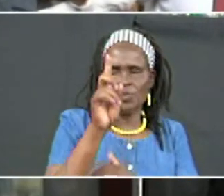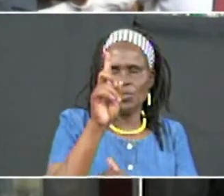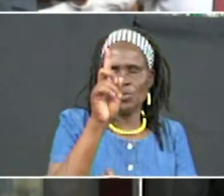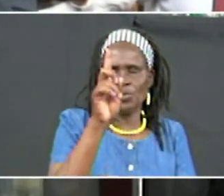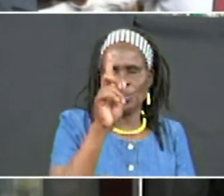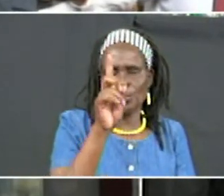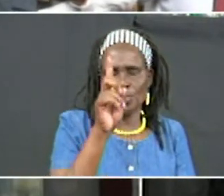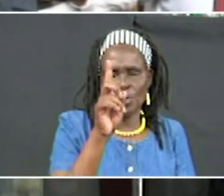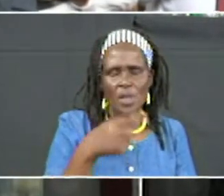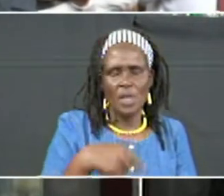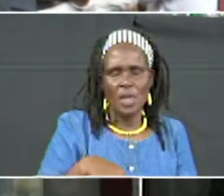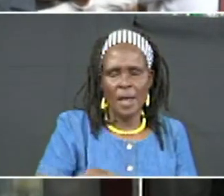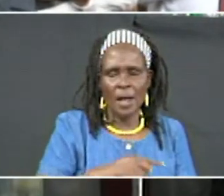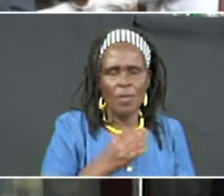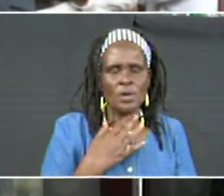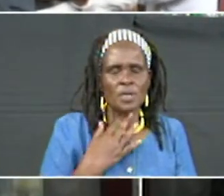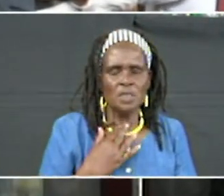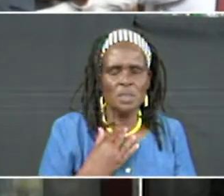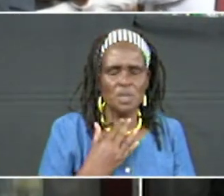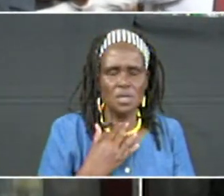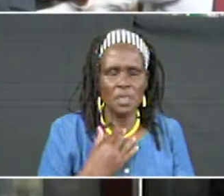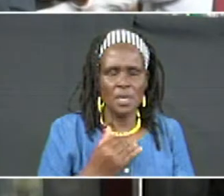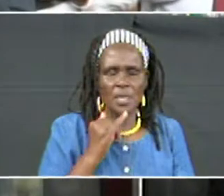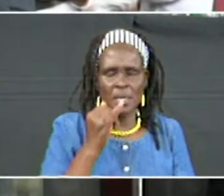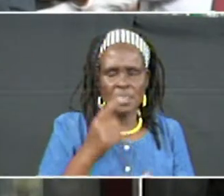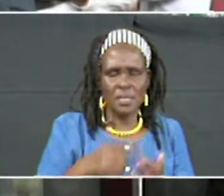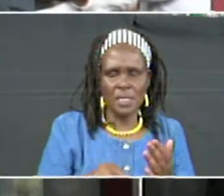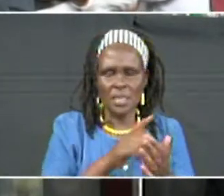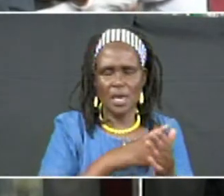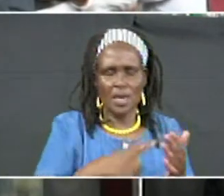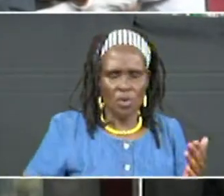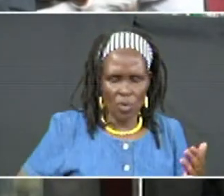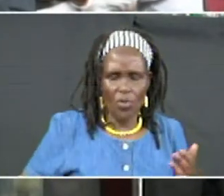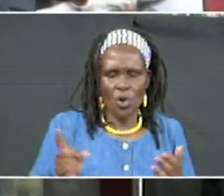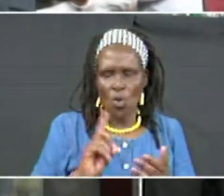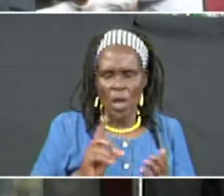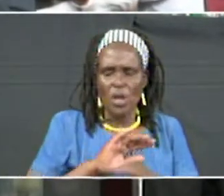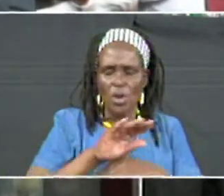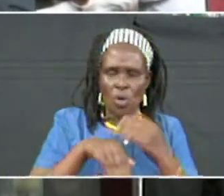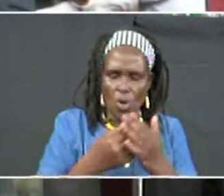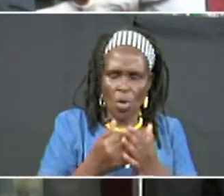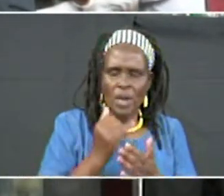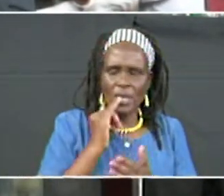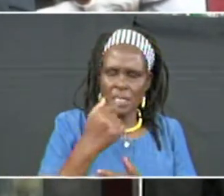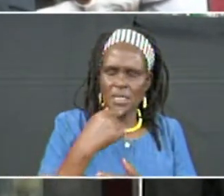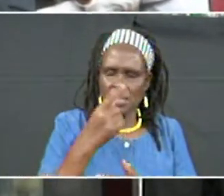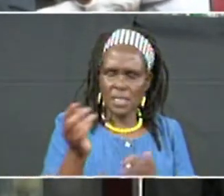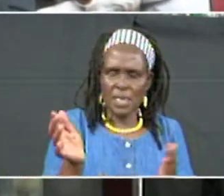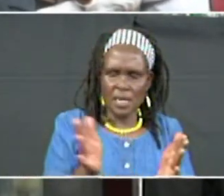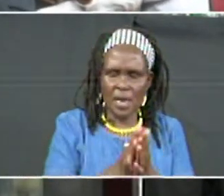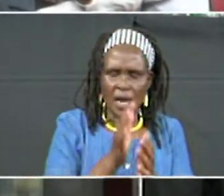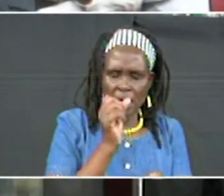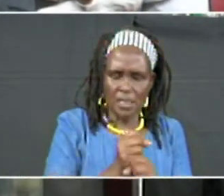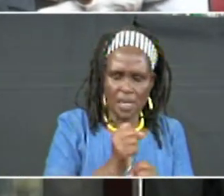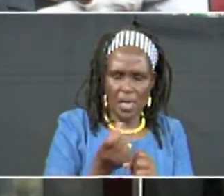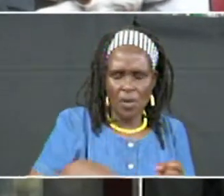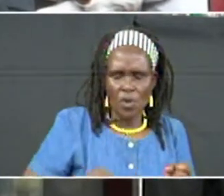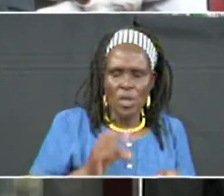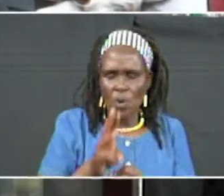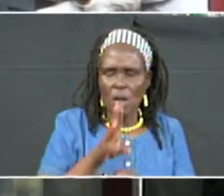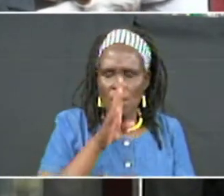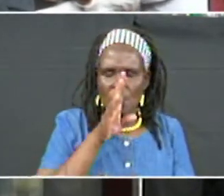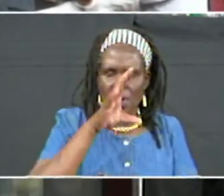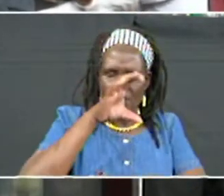Our desire is that, Lord, when all is said and done, we will be found to be closer to